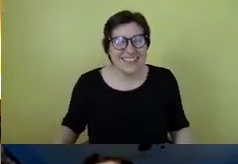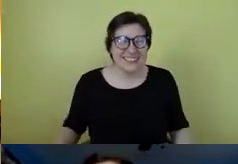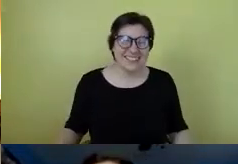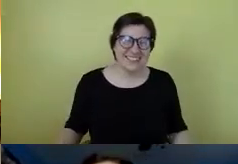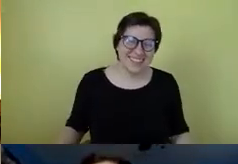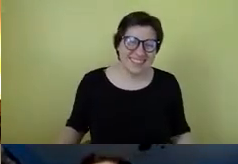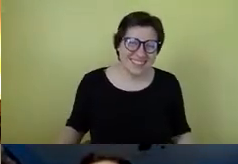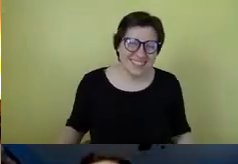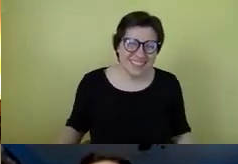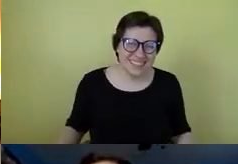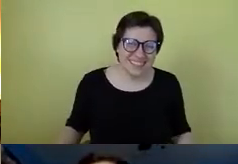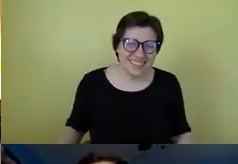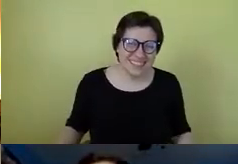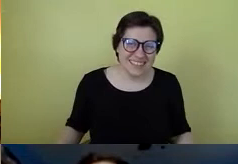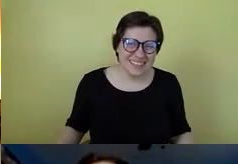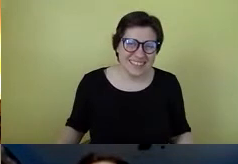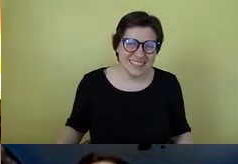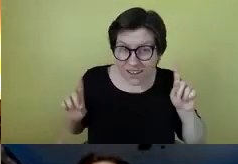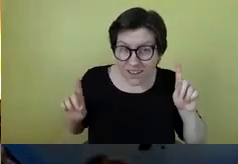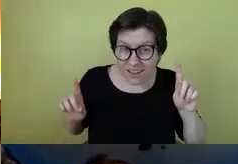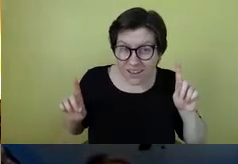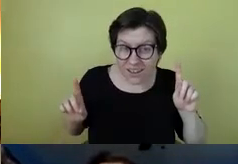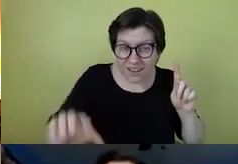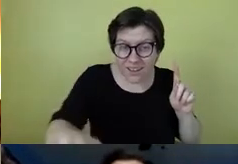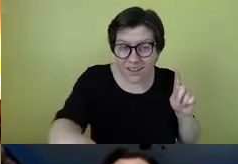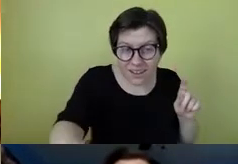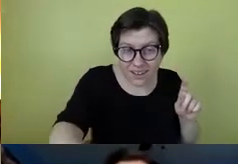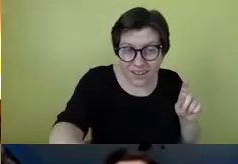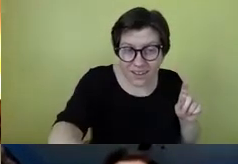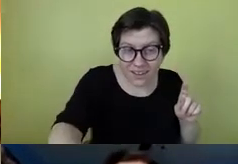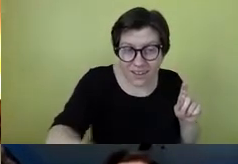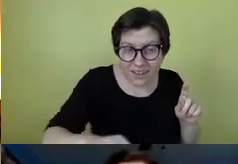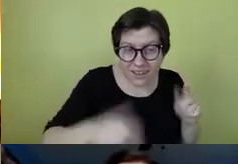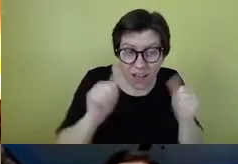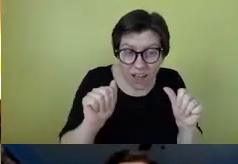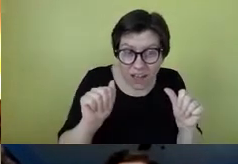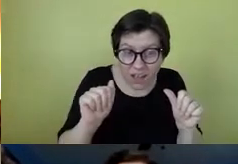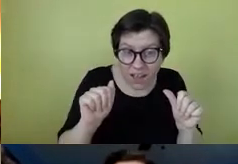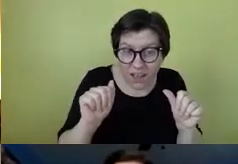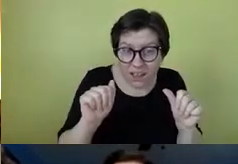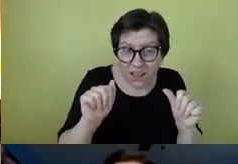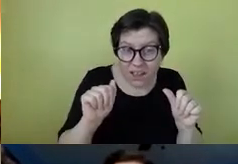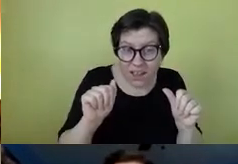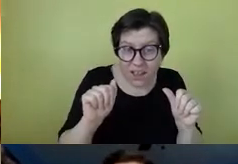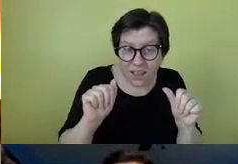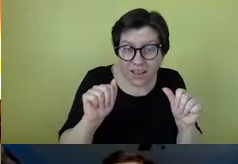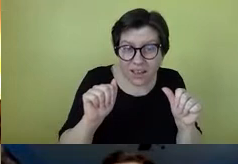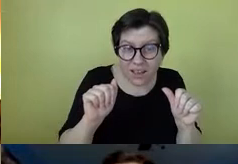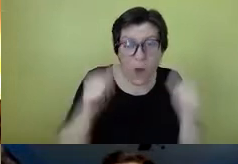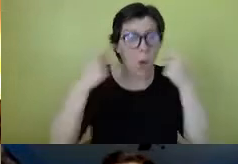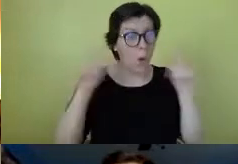She's all right, coming. Sarah, you should be unmuted now. Or did you remute yourself? Oh, try now. Sarah, can you unmute yourself?